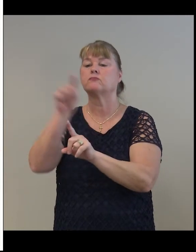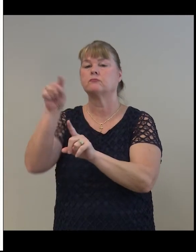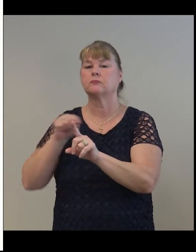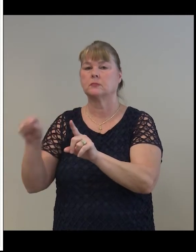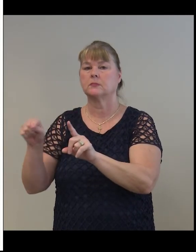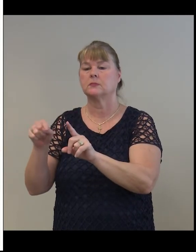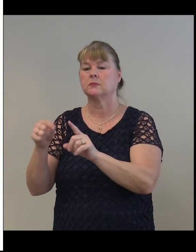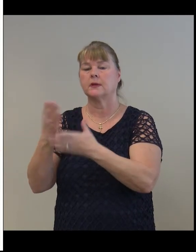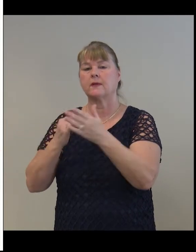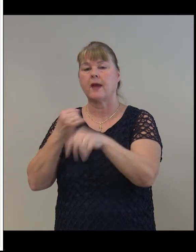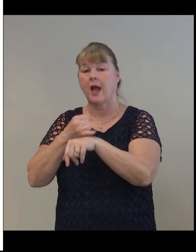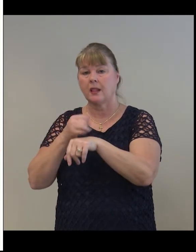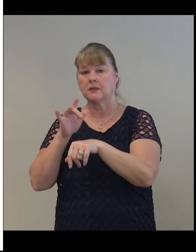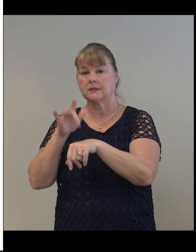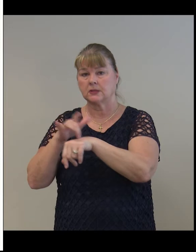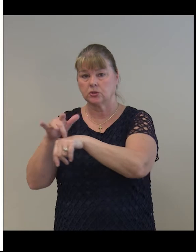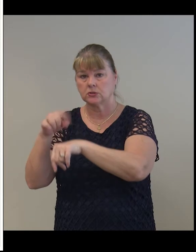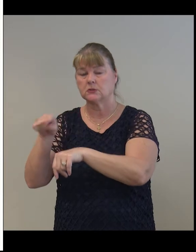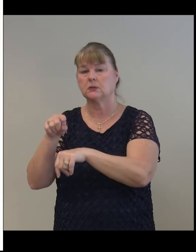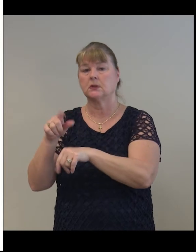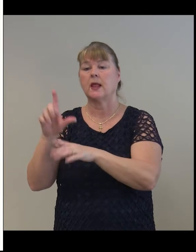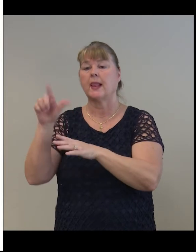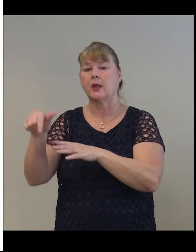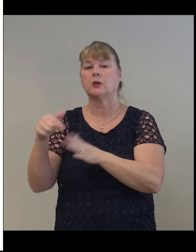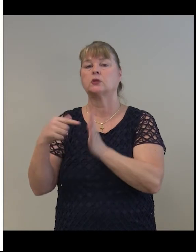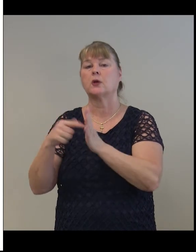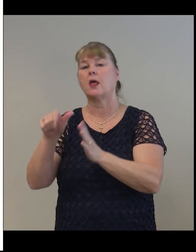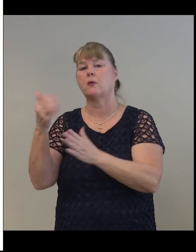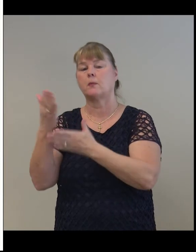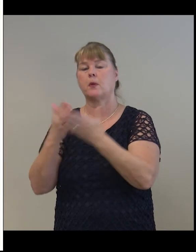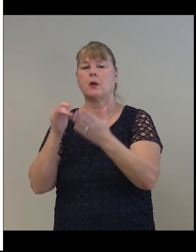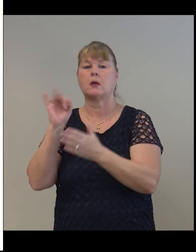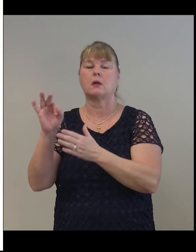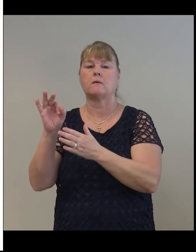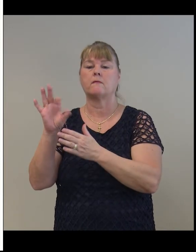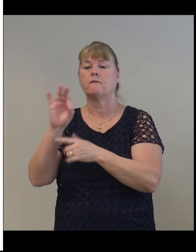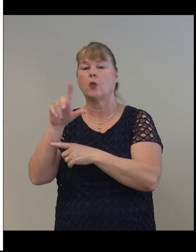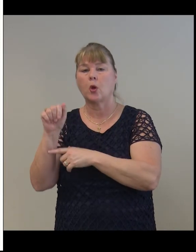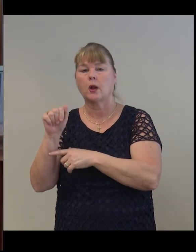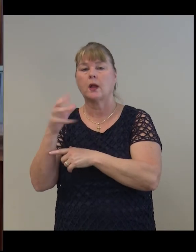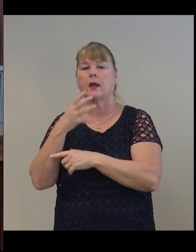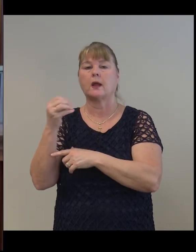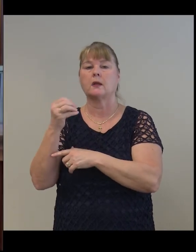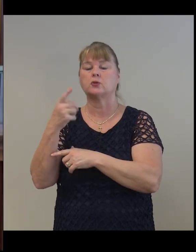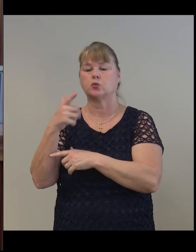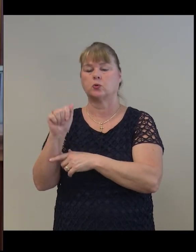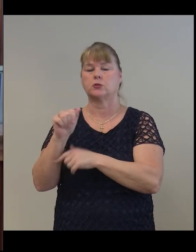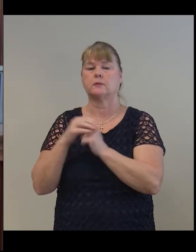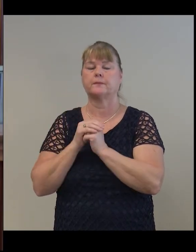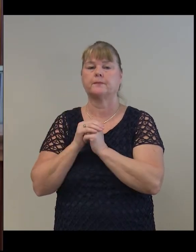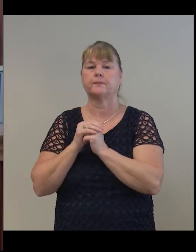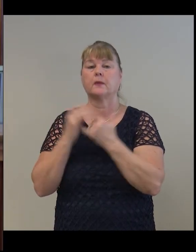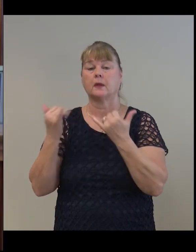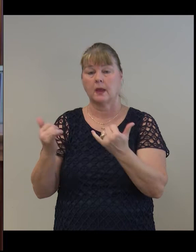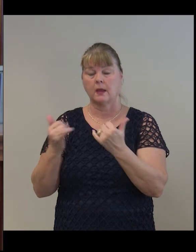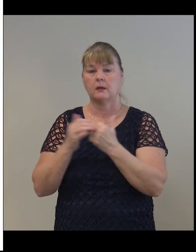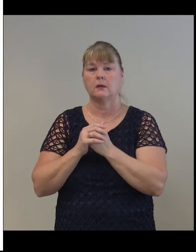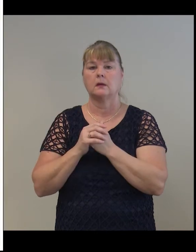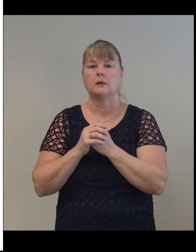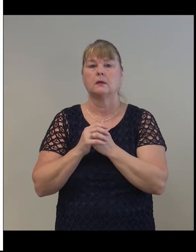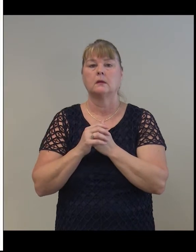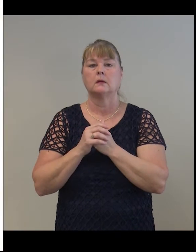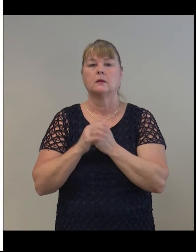different portions of the islands, and later on as it hits different portions of Florida and of Georgia.